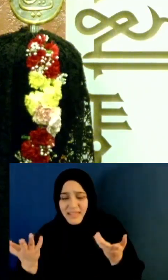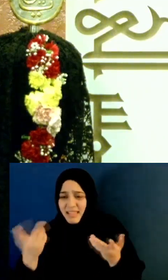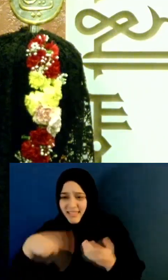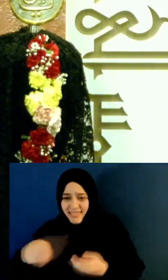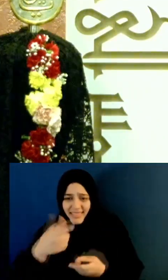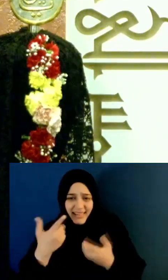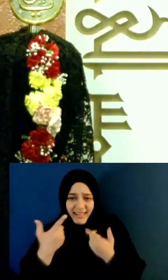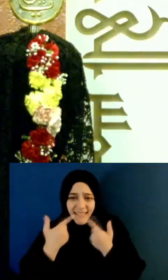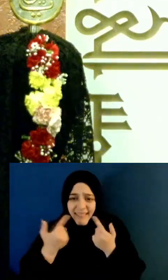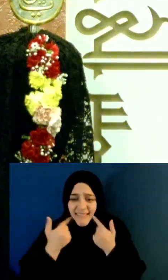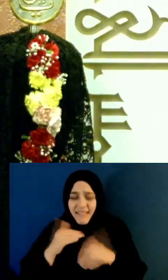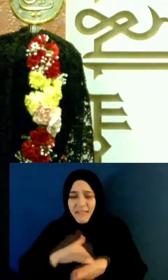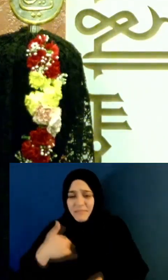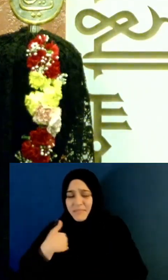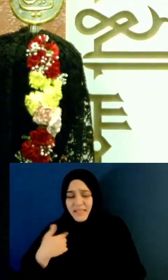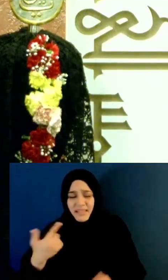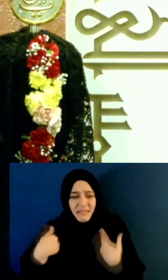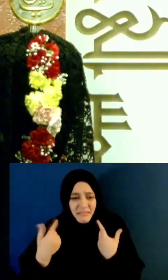What do you do?